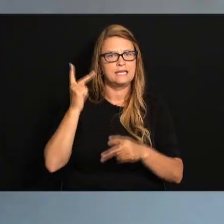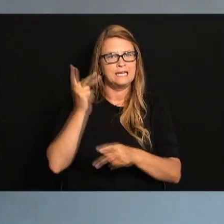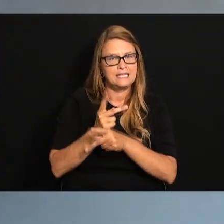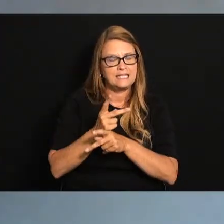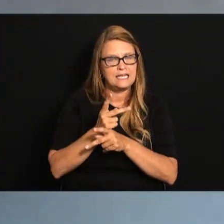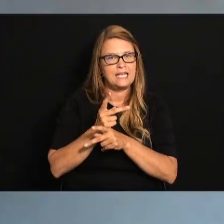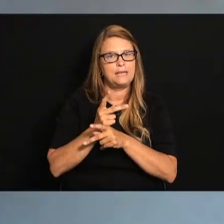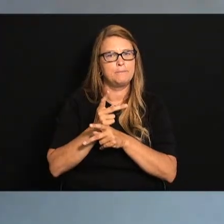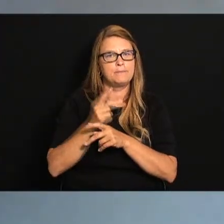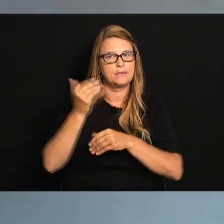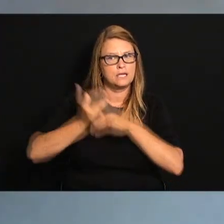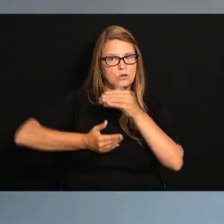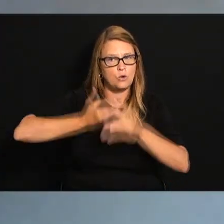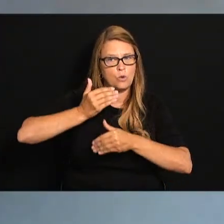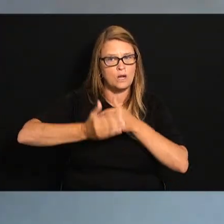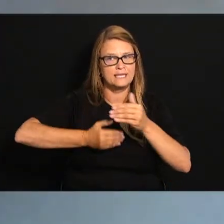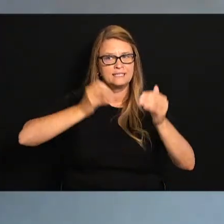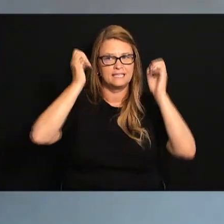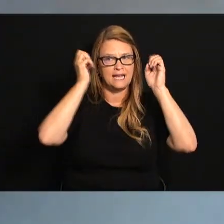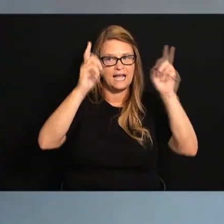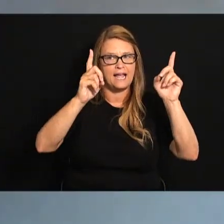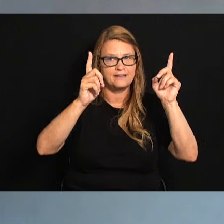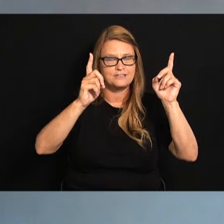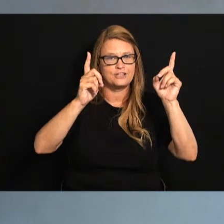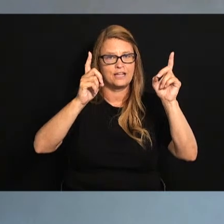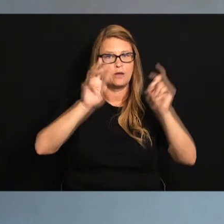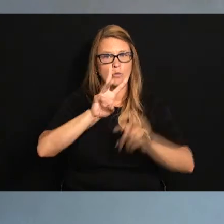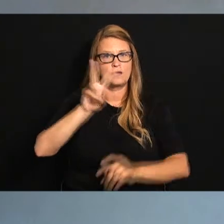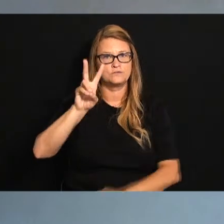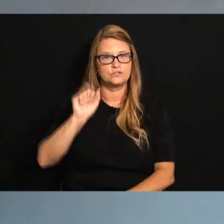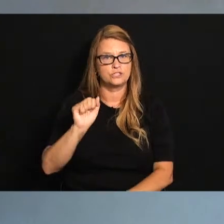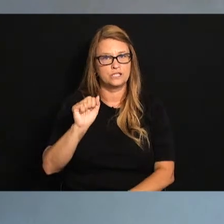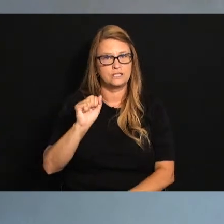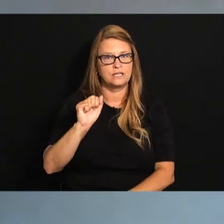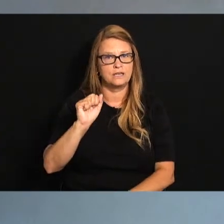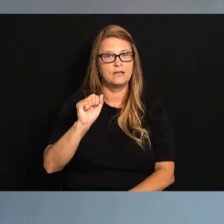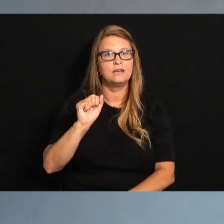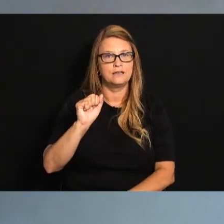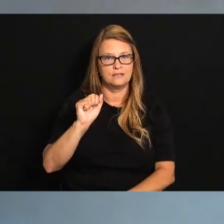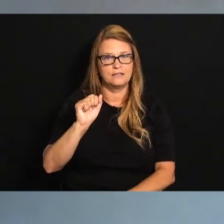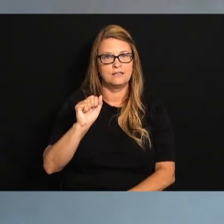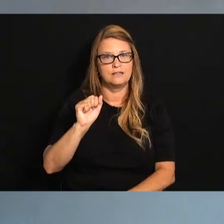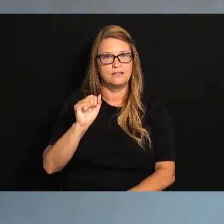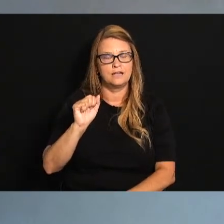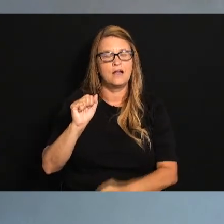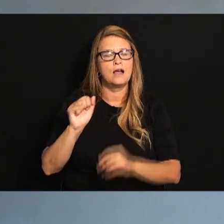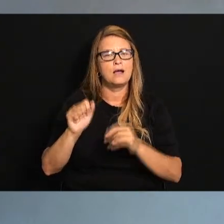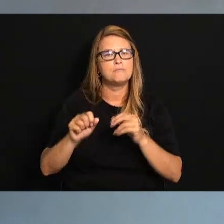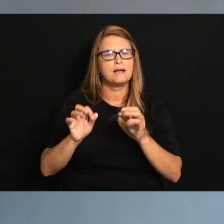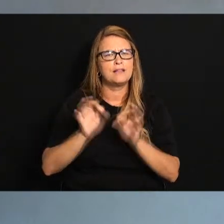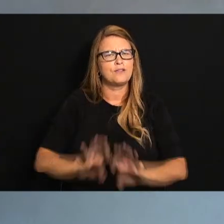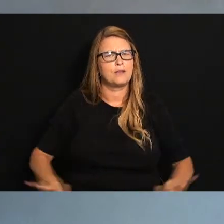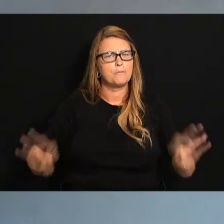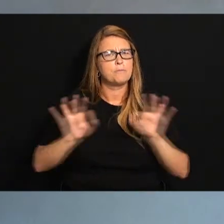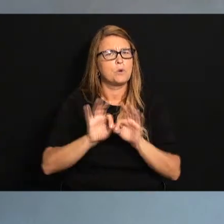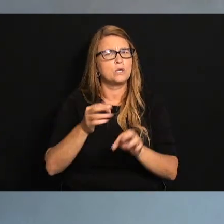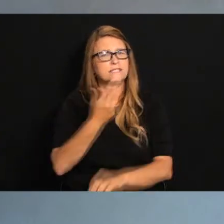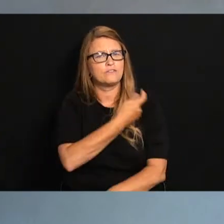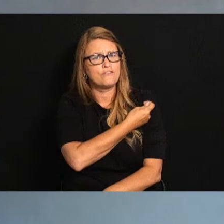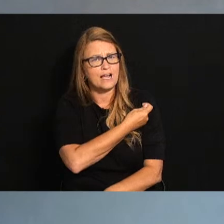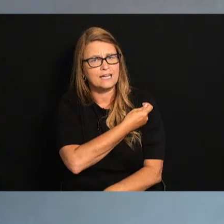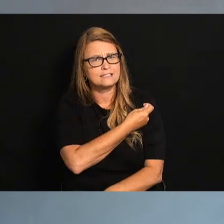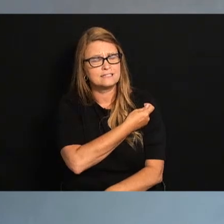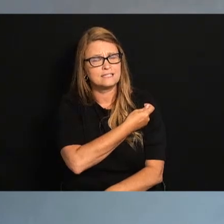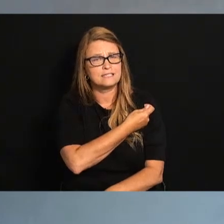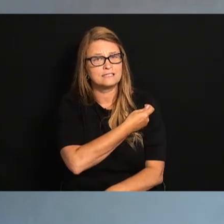the effort to educate West Virginians about the importance of the vaccine. And while it